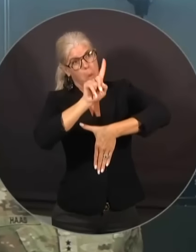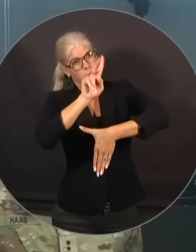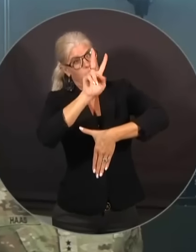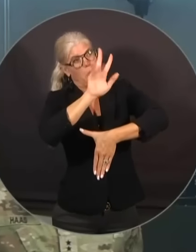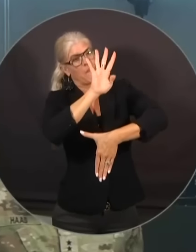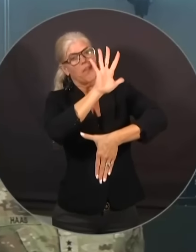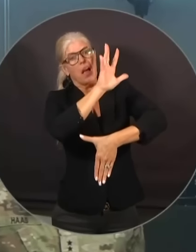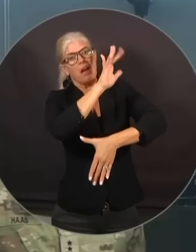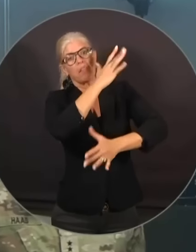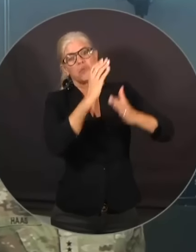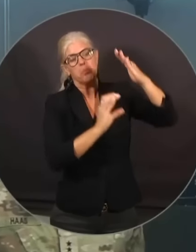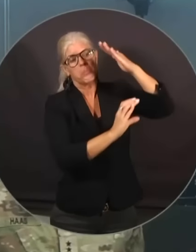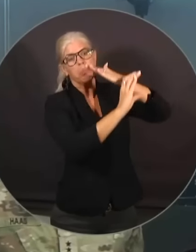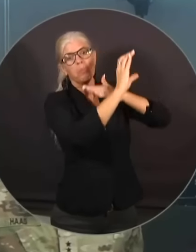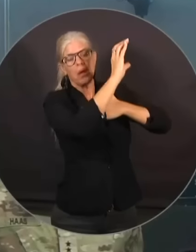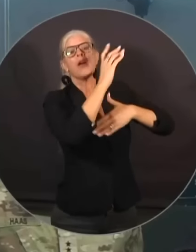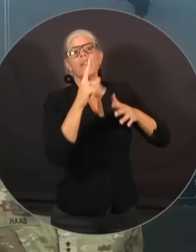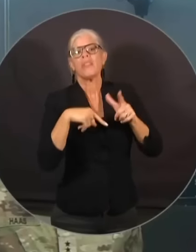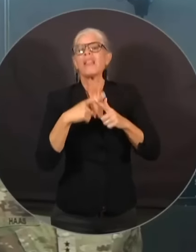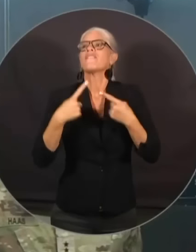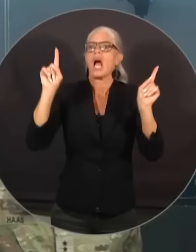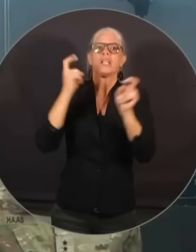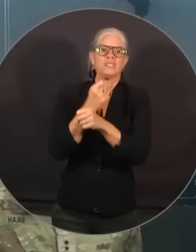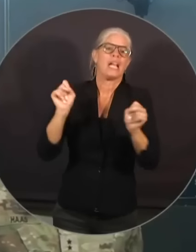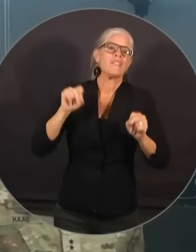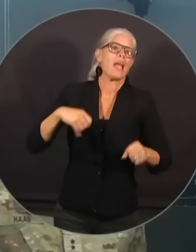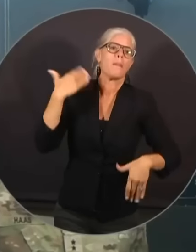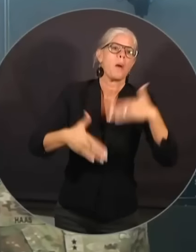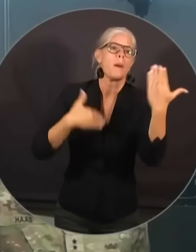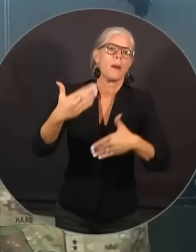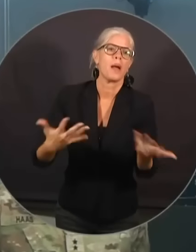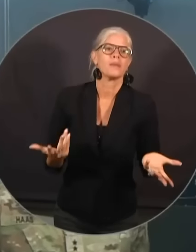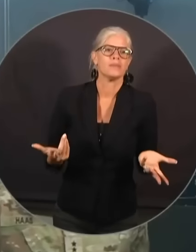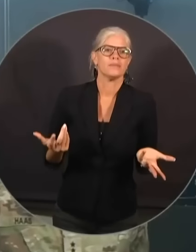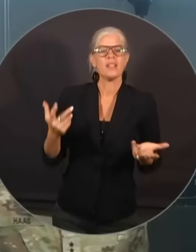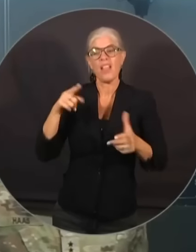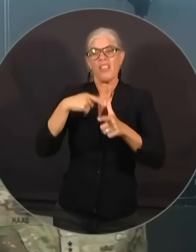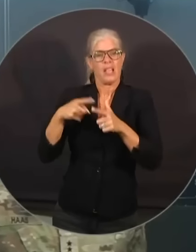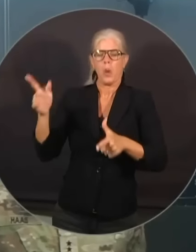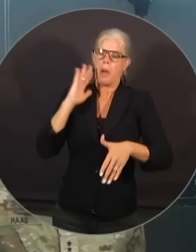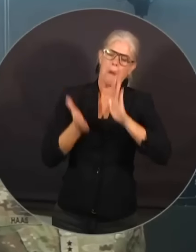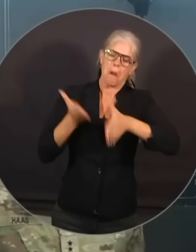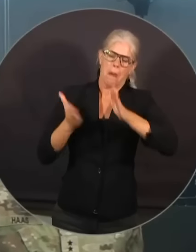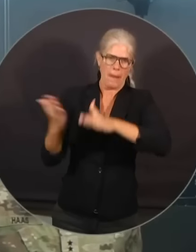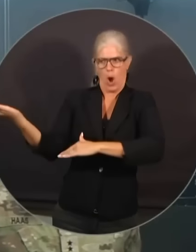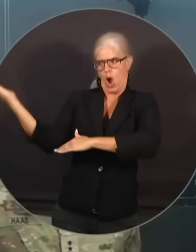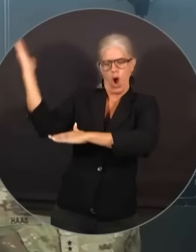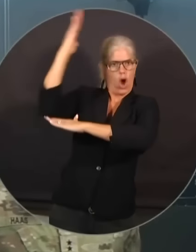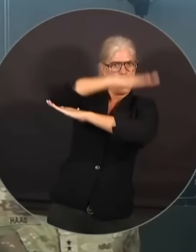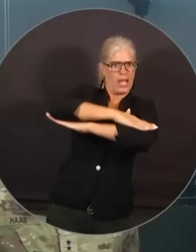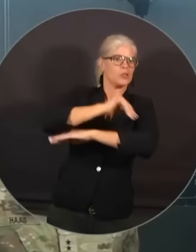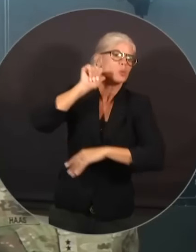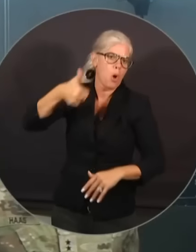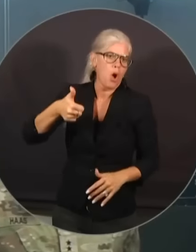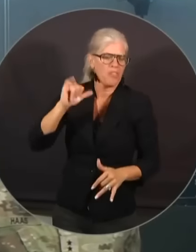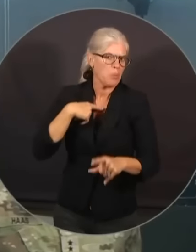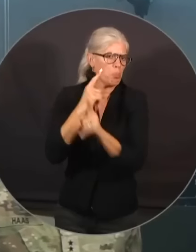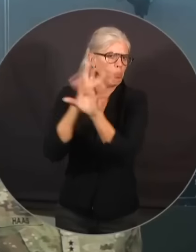this case, it's actually going to work out to where we're going to get a full day of sunlight for all of our emergency responders to get out there and do really, really good solid work.